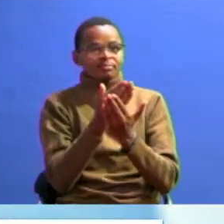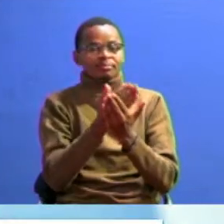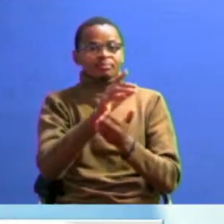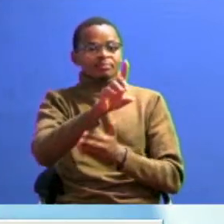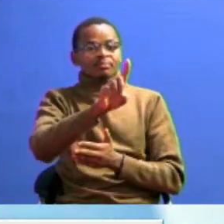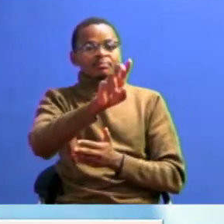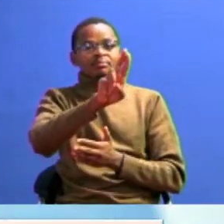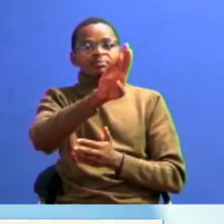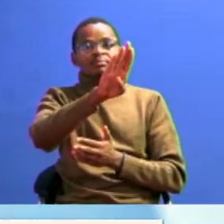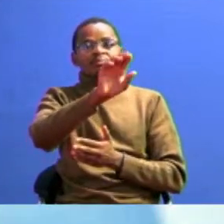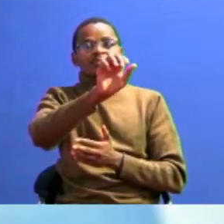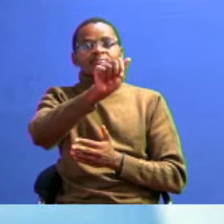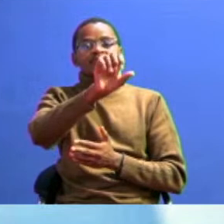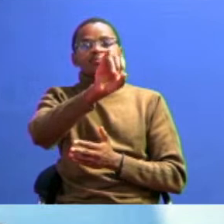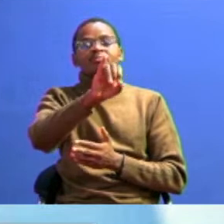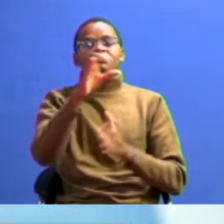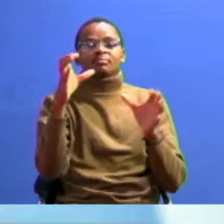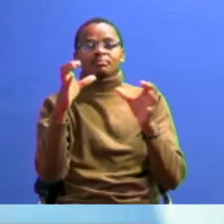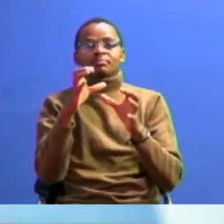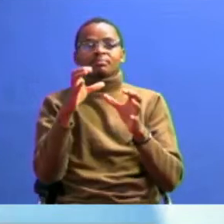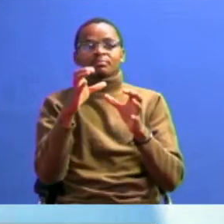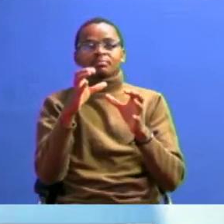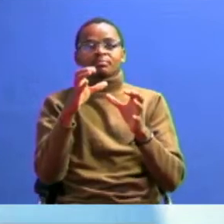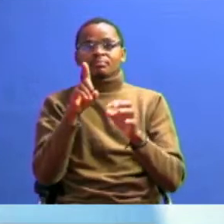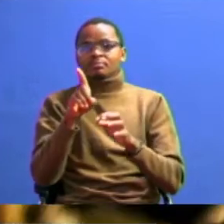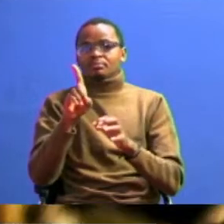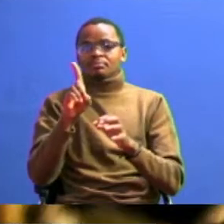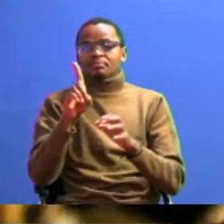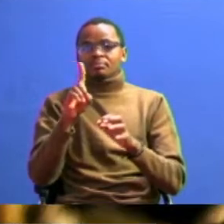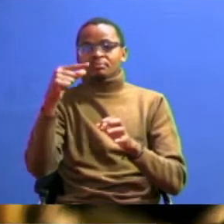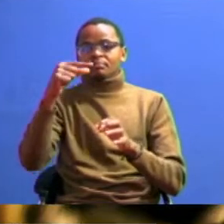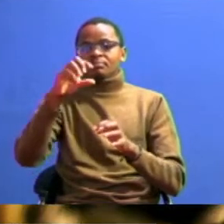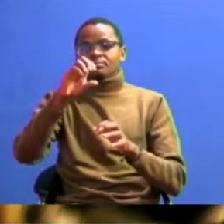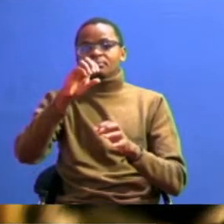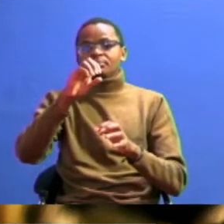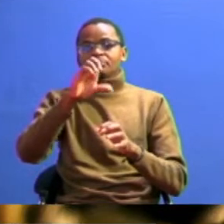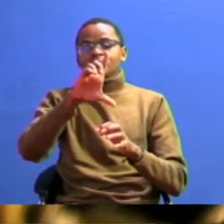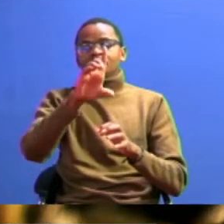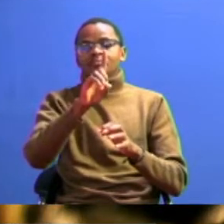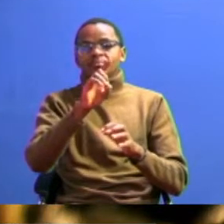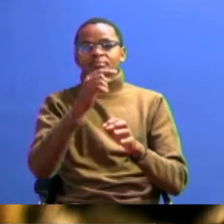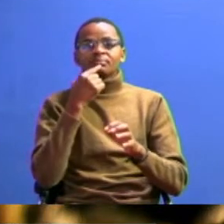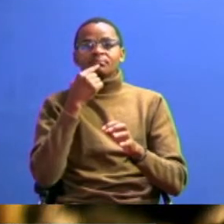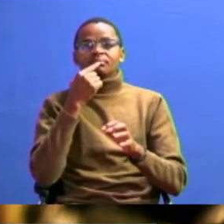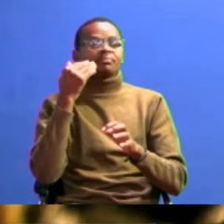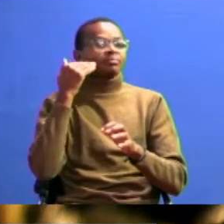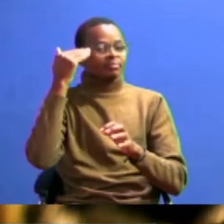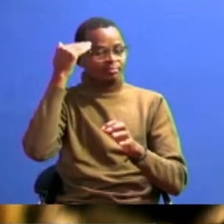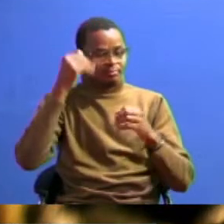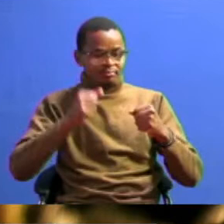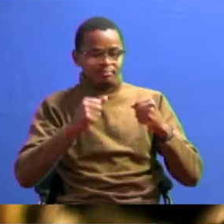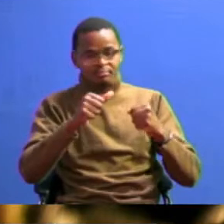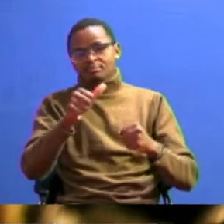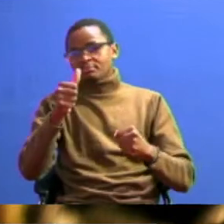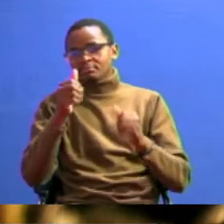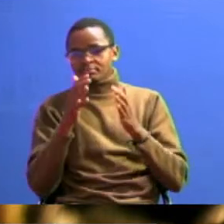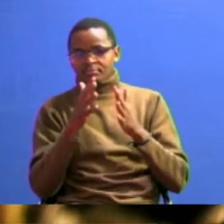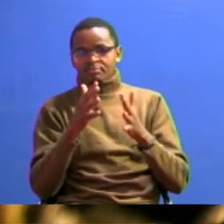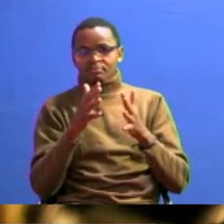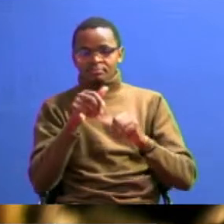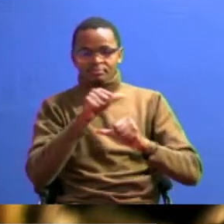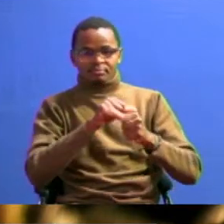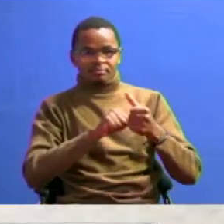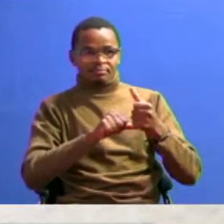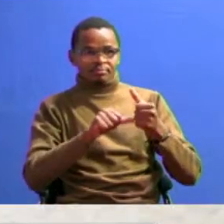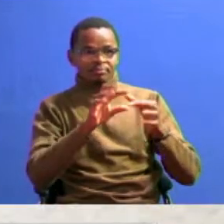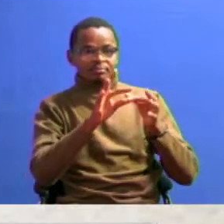Dubai-based gold company. Dubai's Bratton Gold Trading claims that the judiciary boss and other suspects, acting on